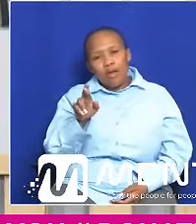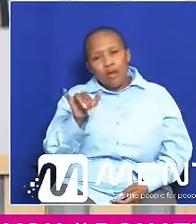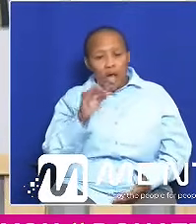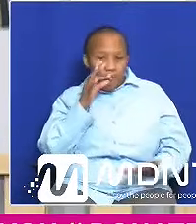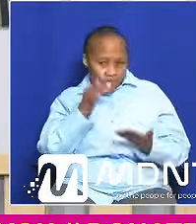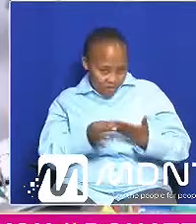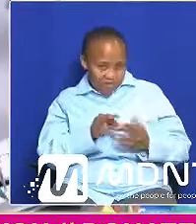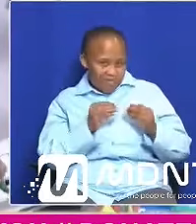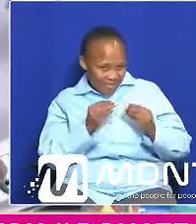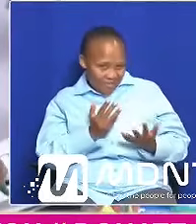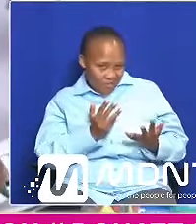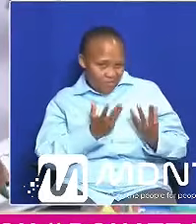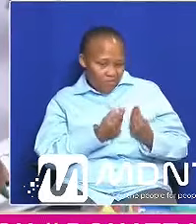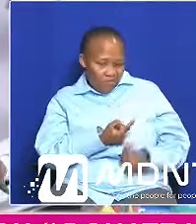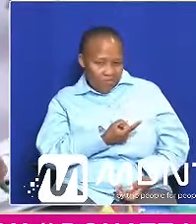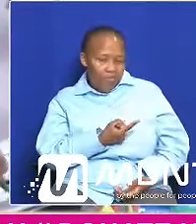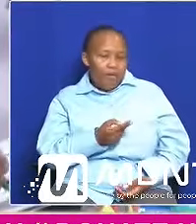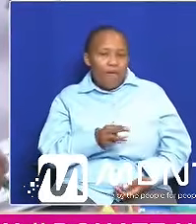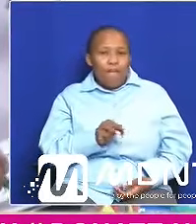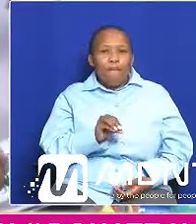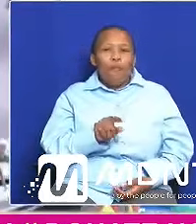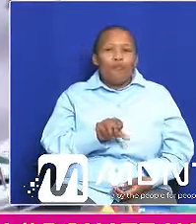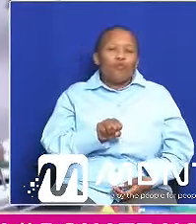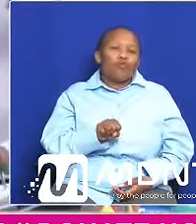So you say the first, that would suggest there is a second.